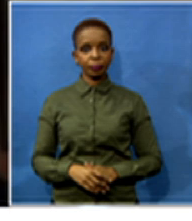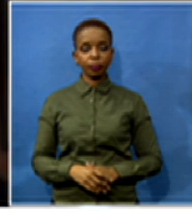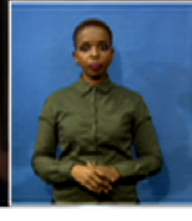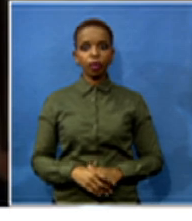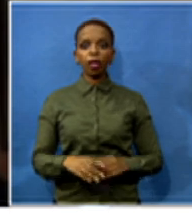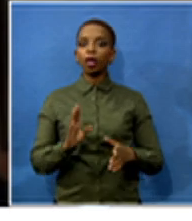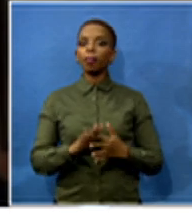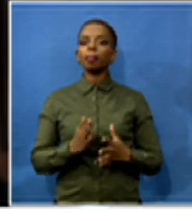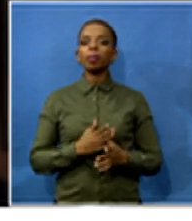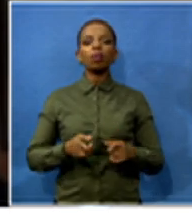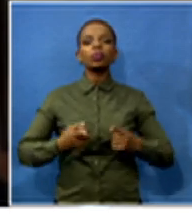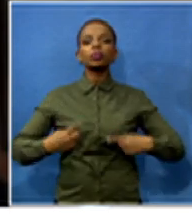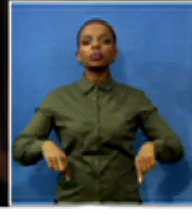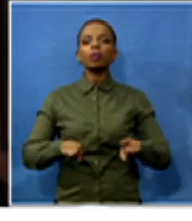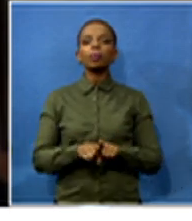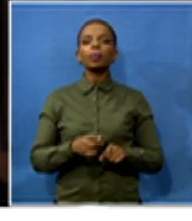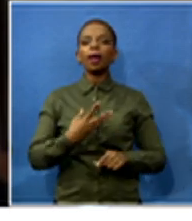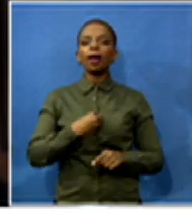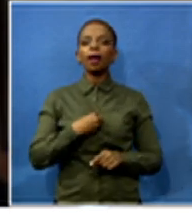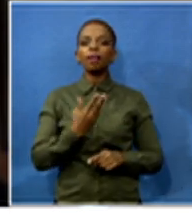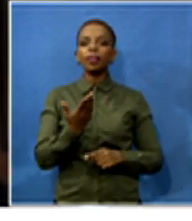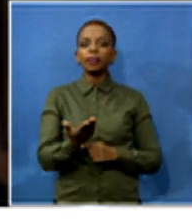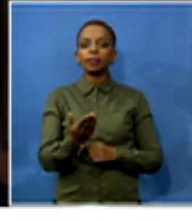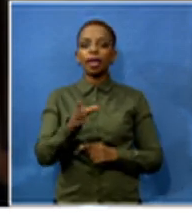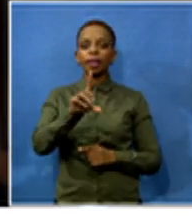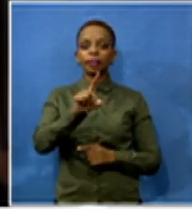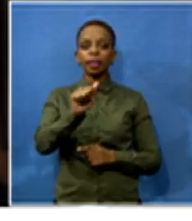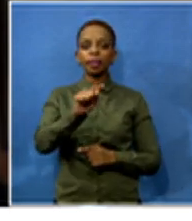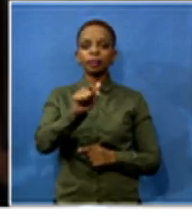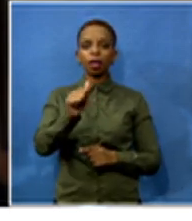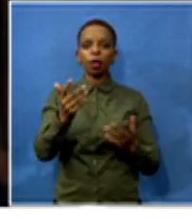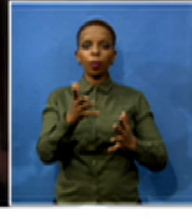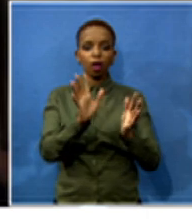because we have these fine-tuned data where we contact the people